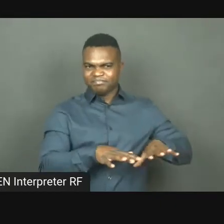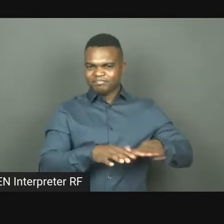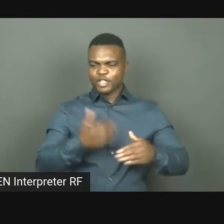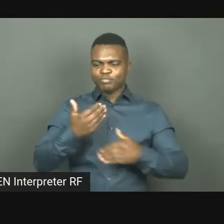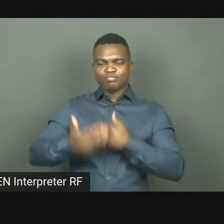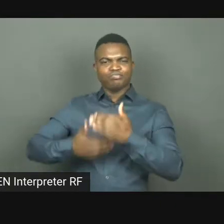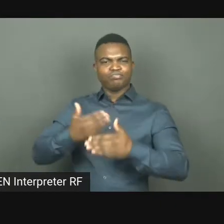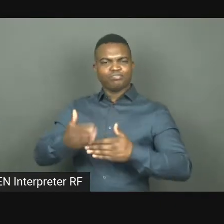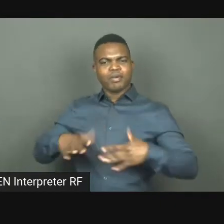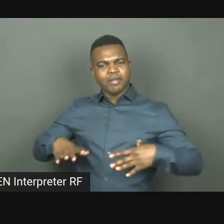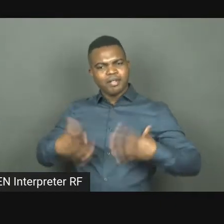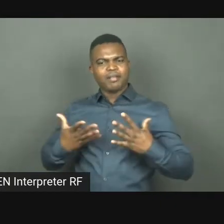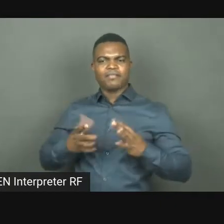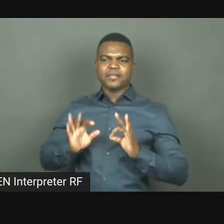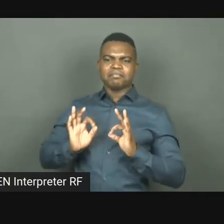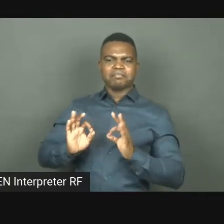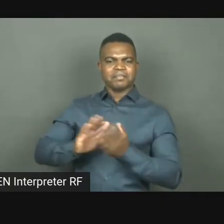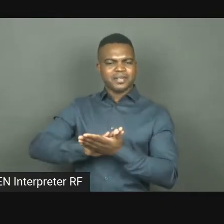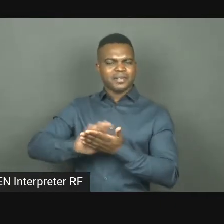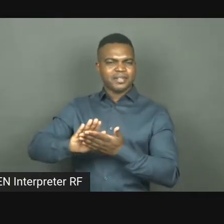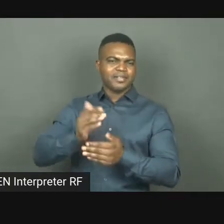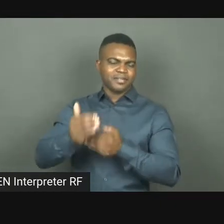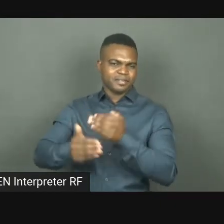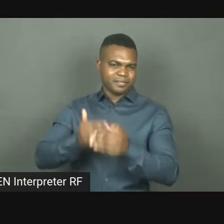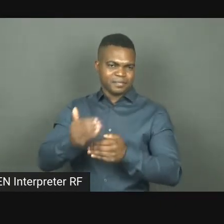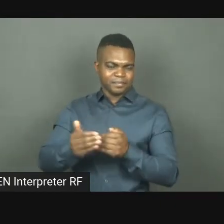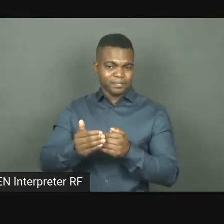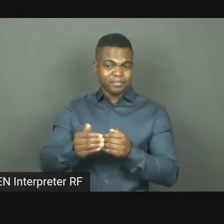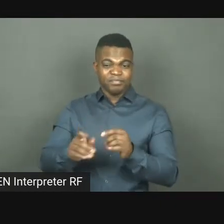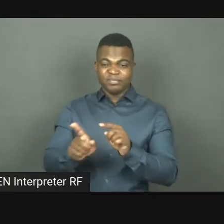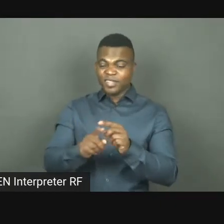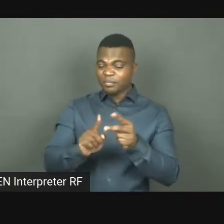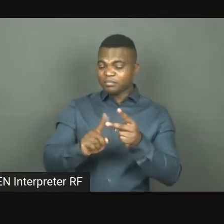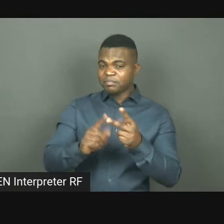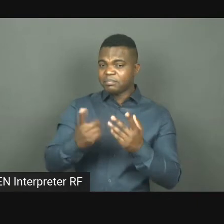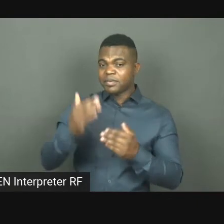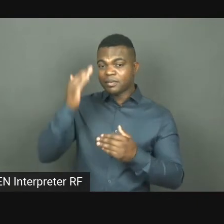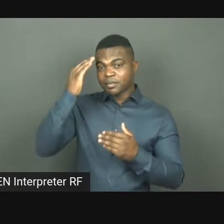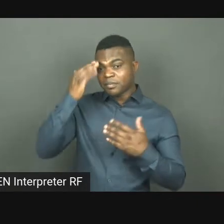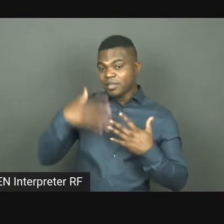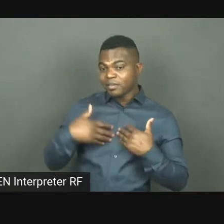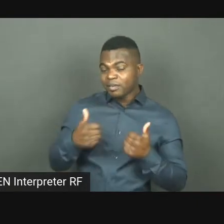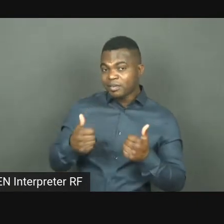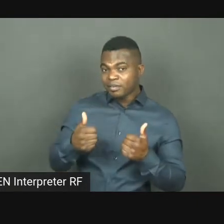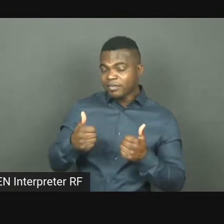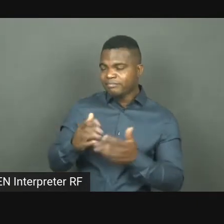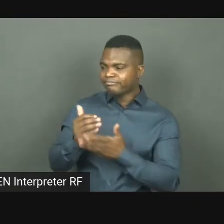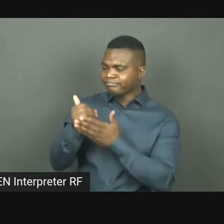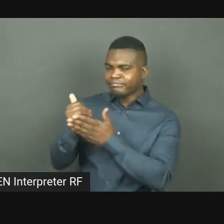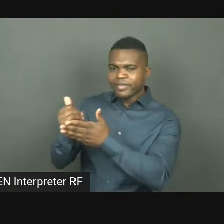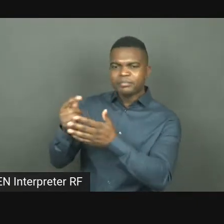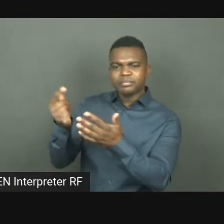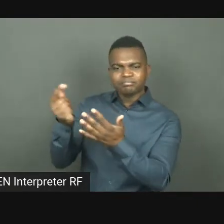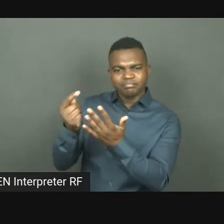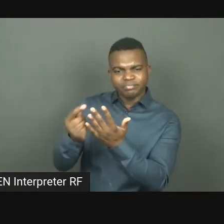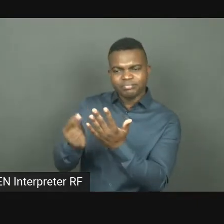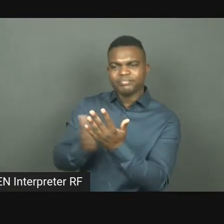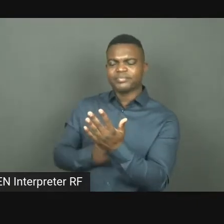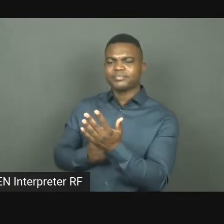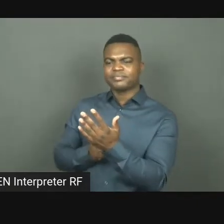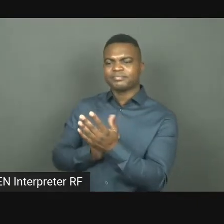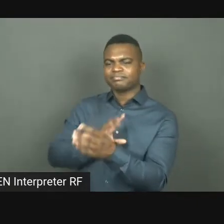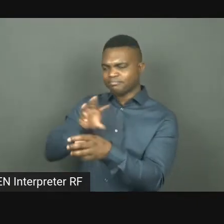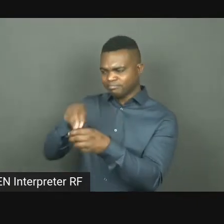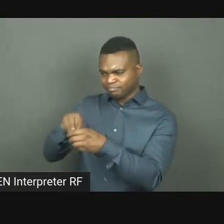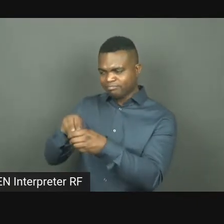of support services that included psychiatric and psychological treatment services. People with pressing